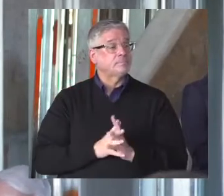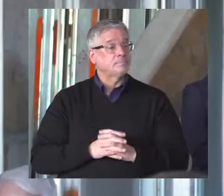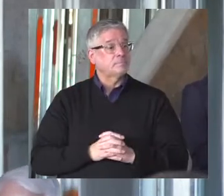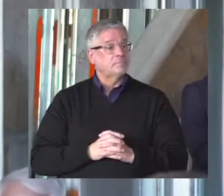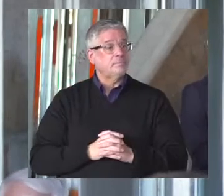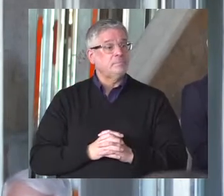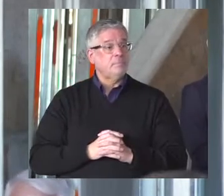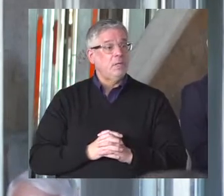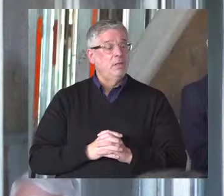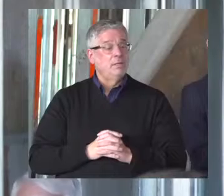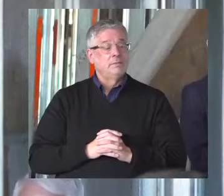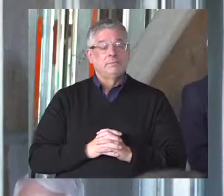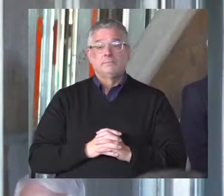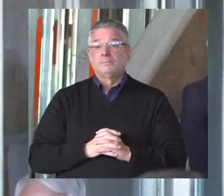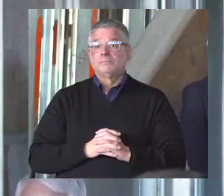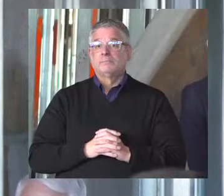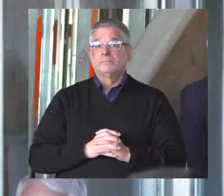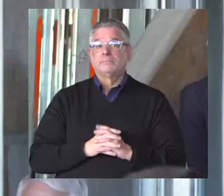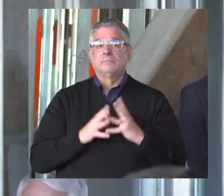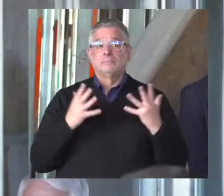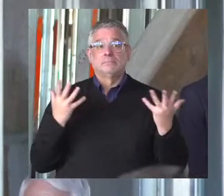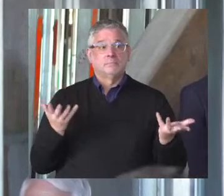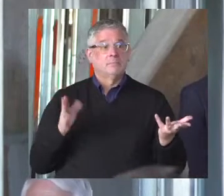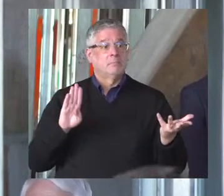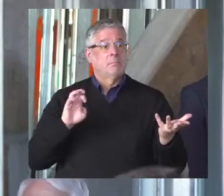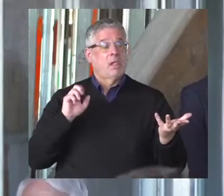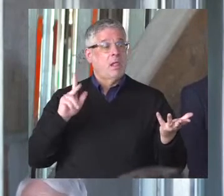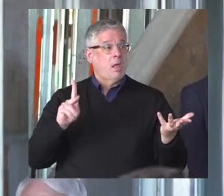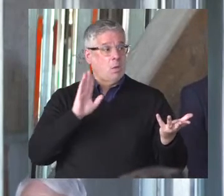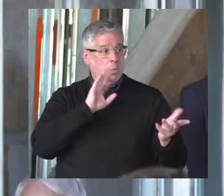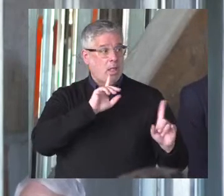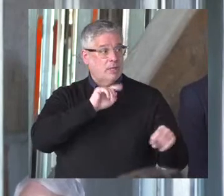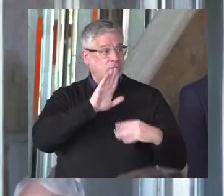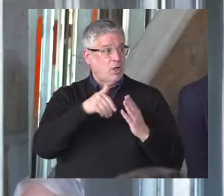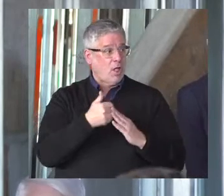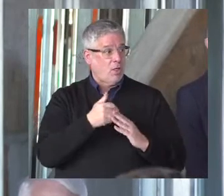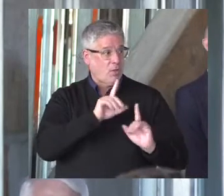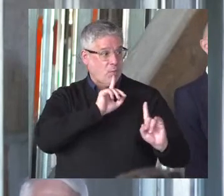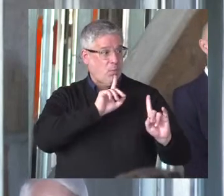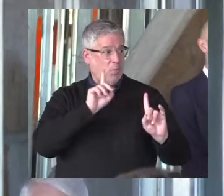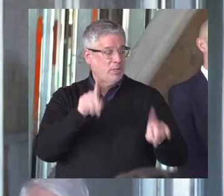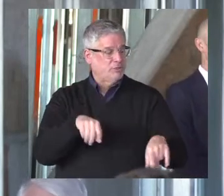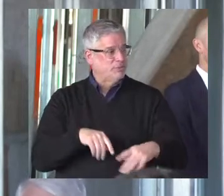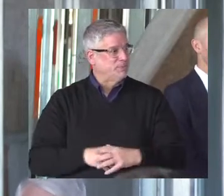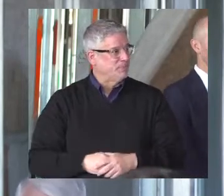with that, Chancellor Block will answer all questions.